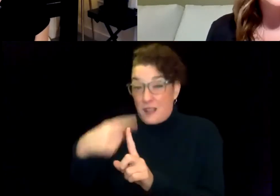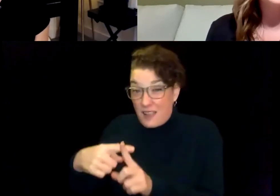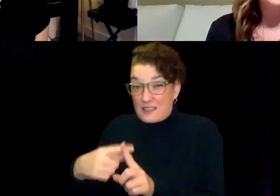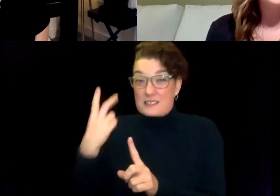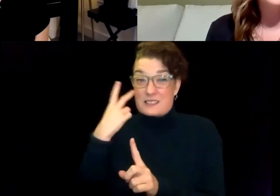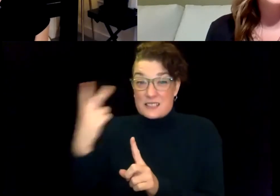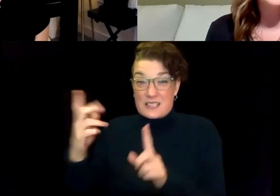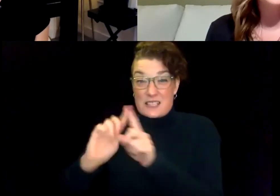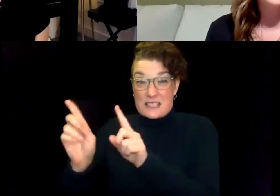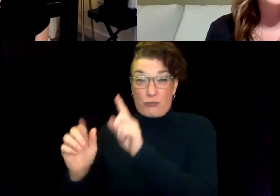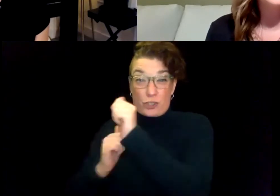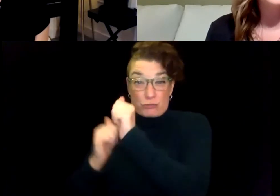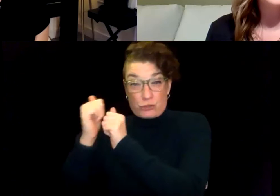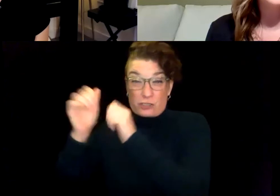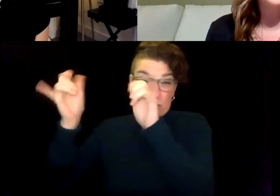were